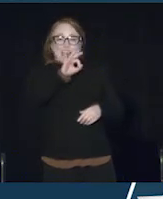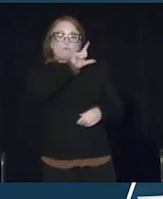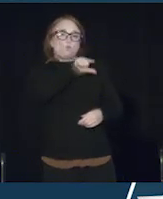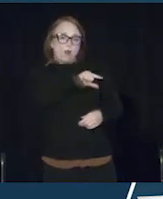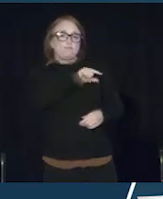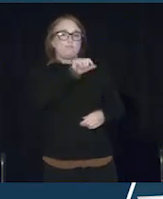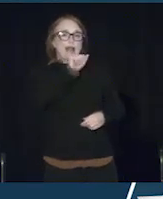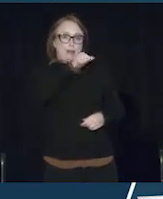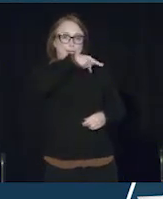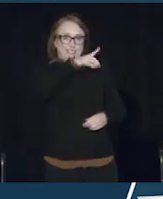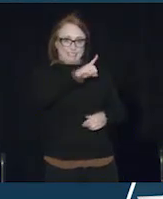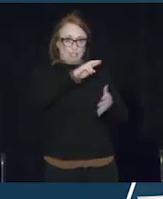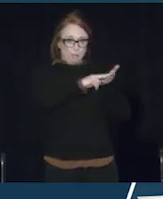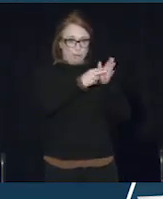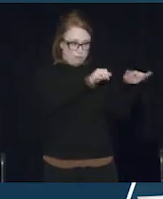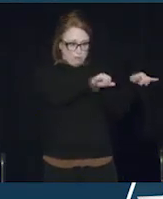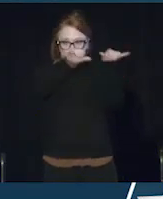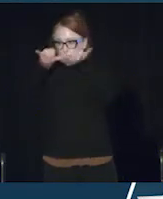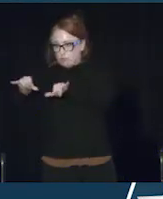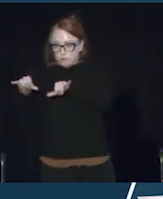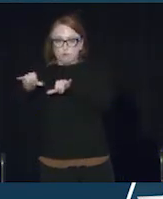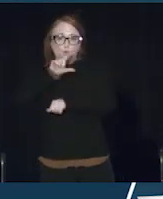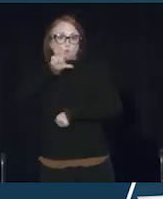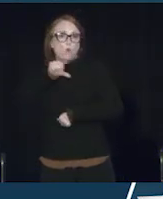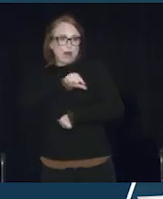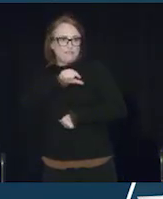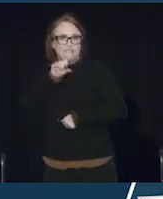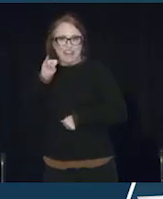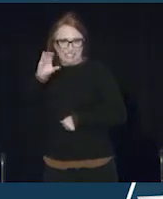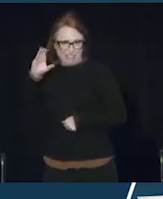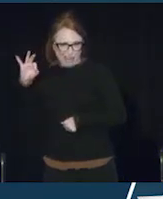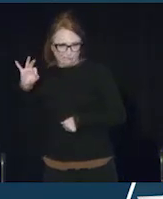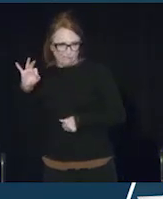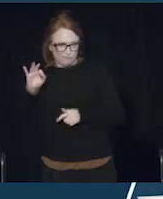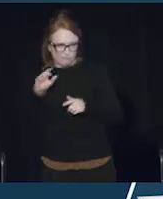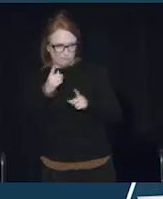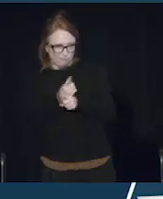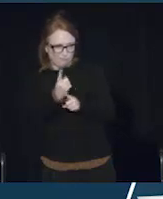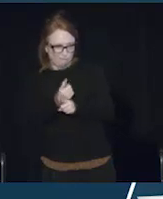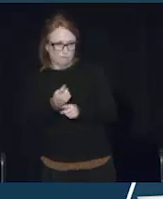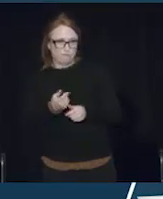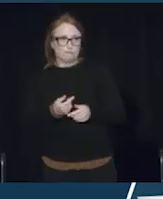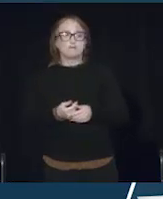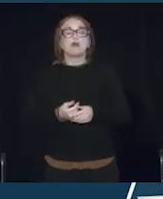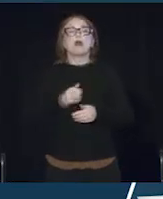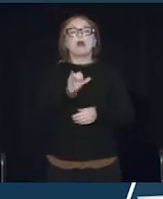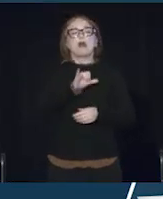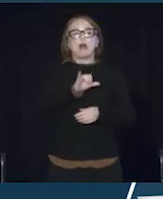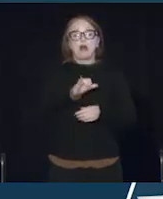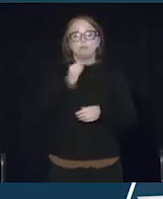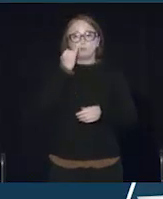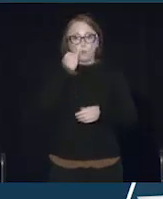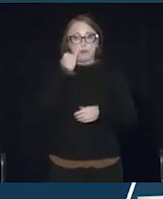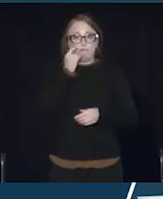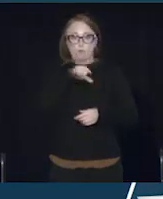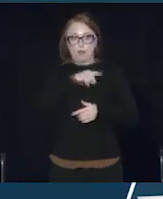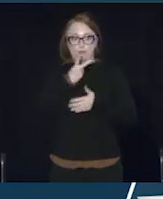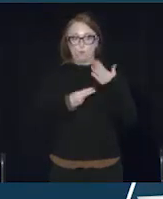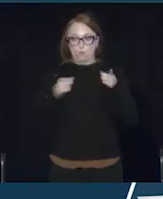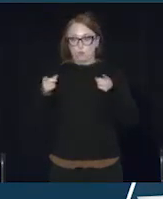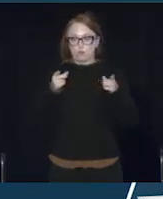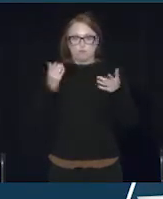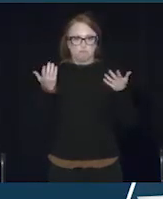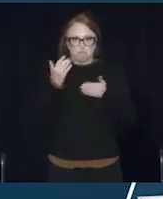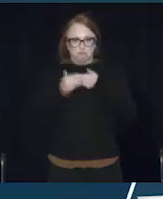yeah, so I'm trying to understand your question, really. So the question is, if they're eligible for APD and they're eligible for ICF, what's the process